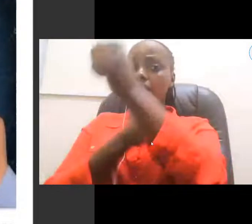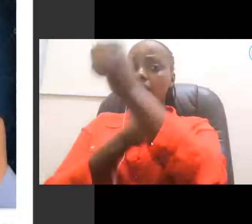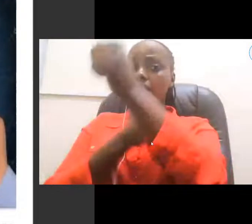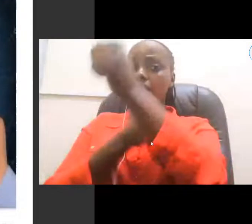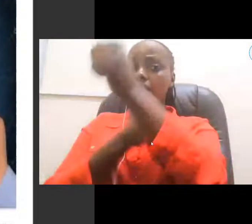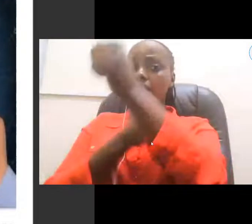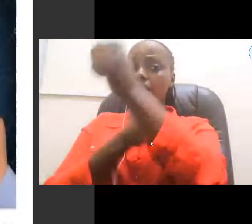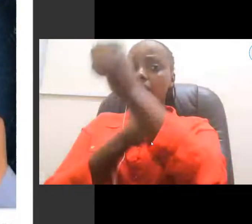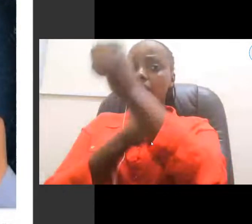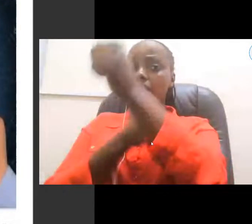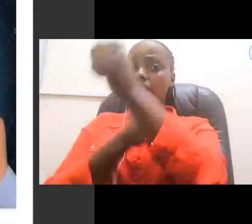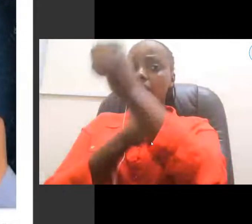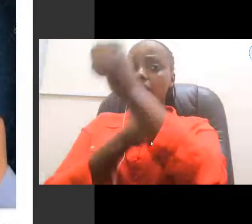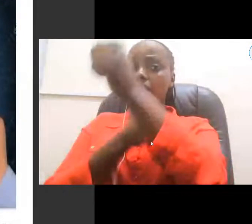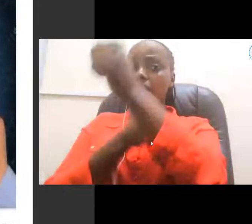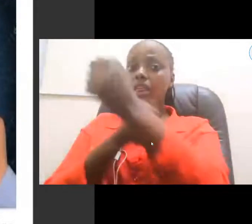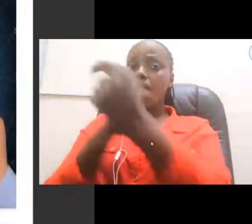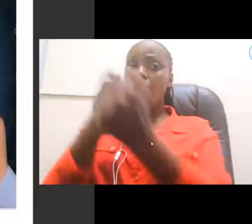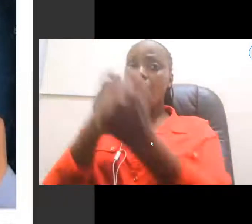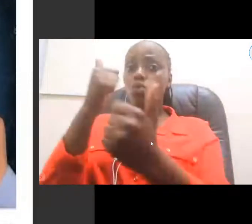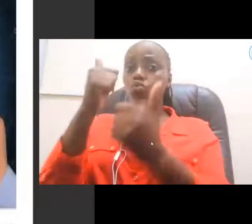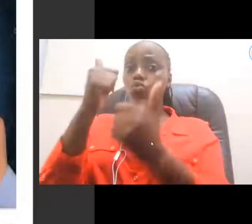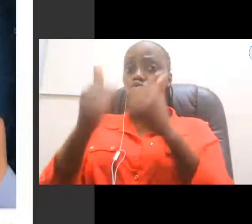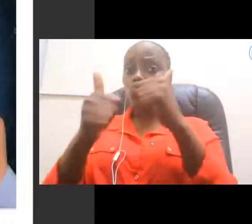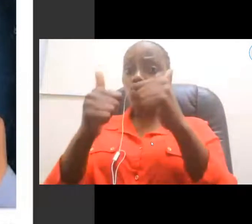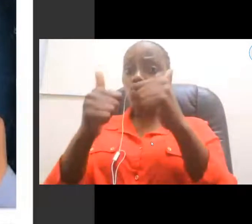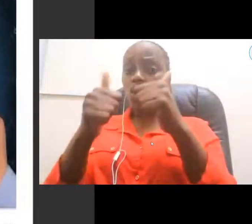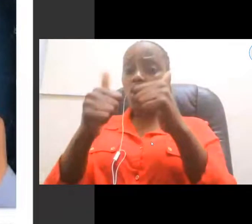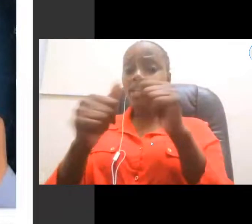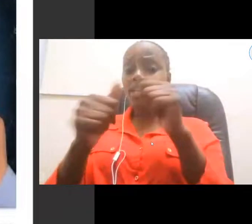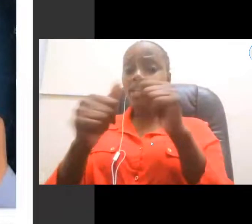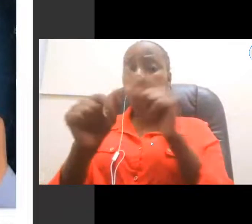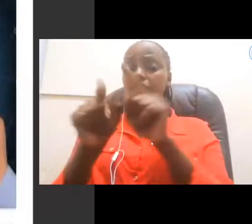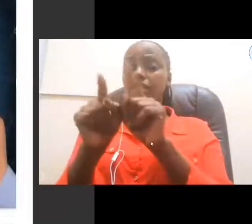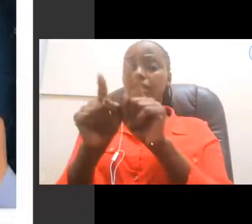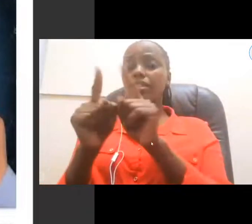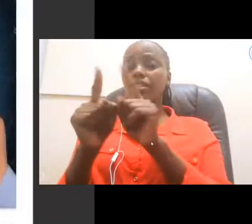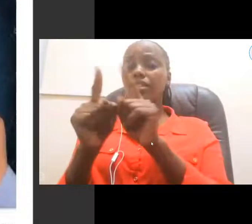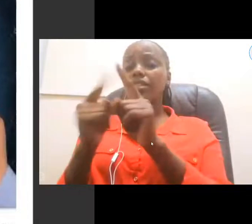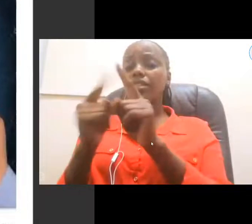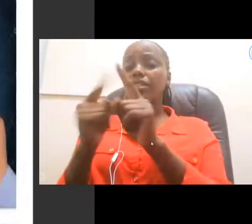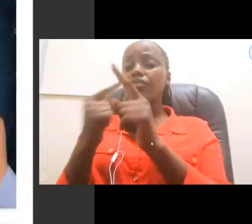trying to phrase them in the strategic, in terms of the strategic language.